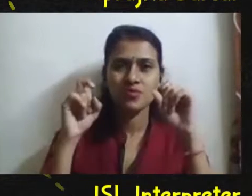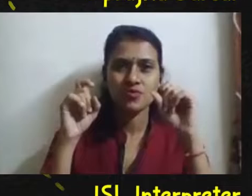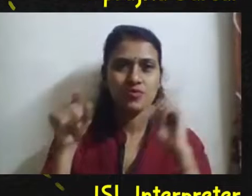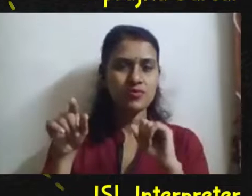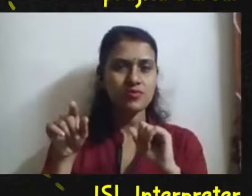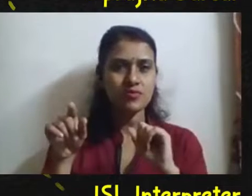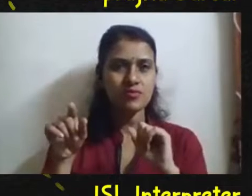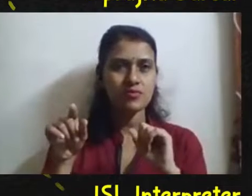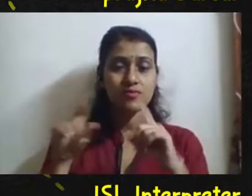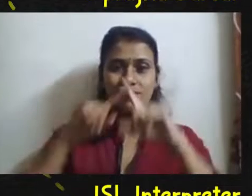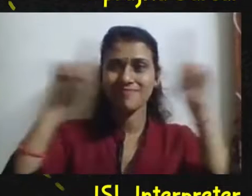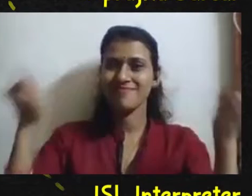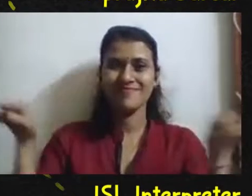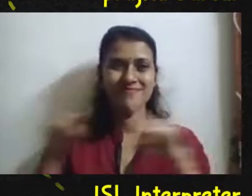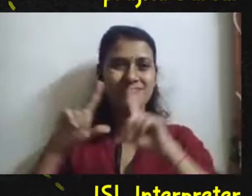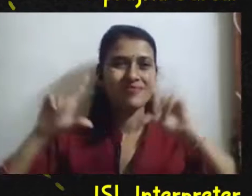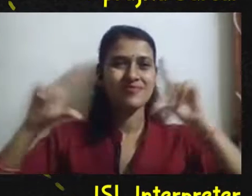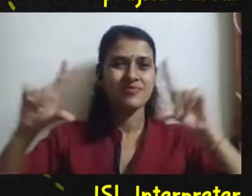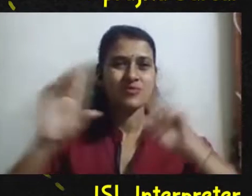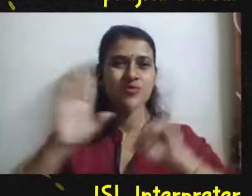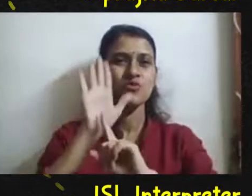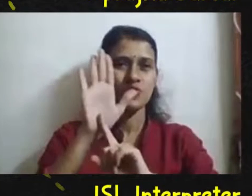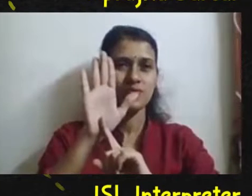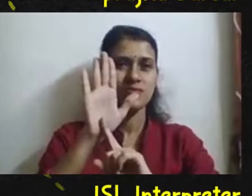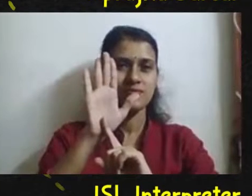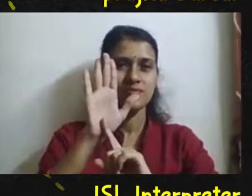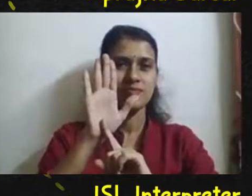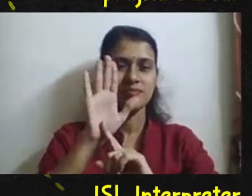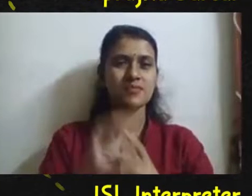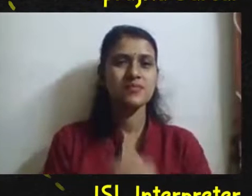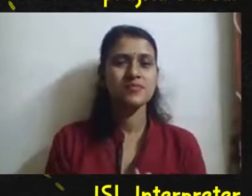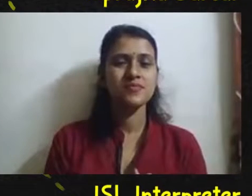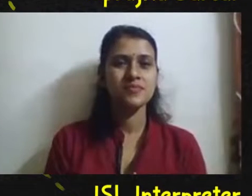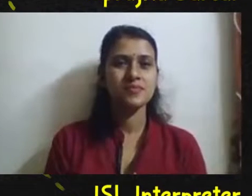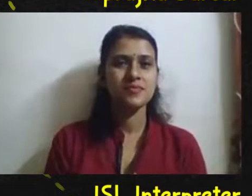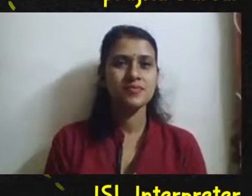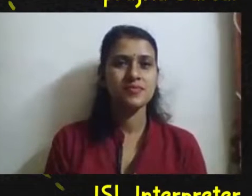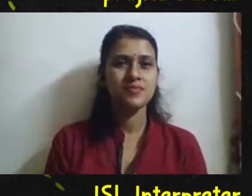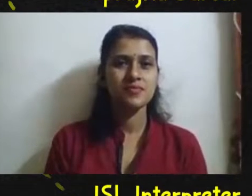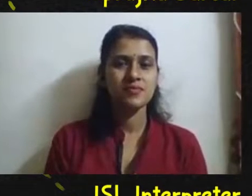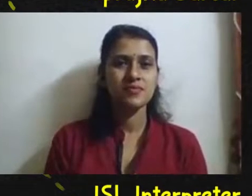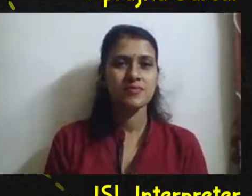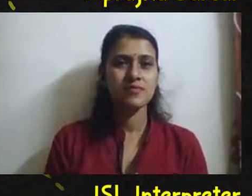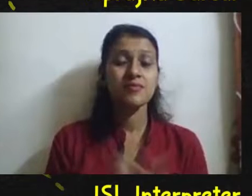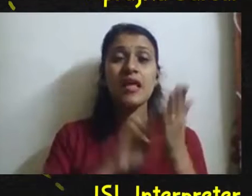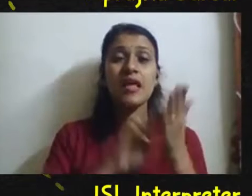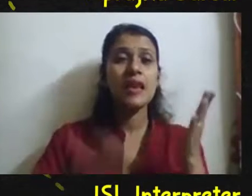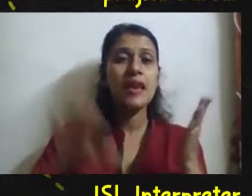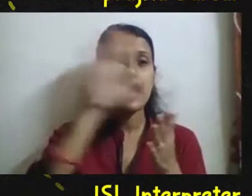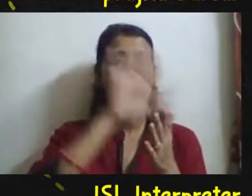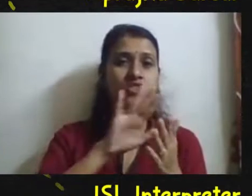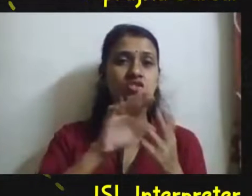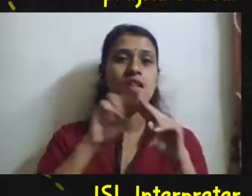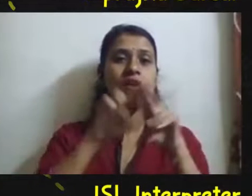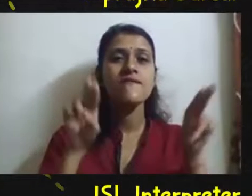The poster that you see in front of you is the head mask of the National Family Planning Program that